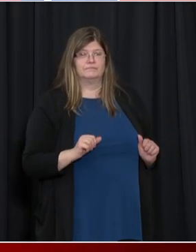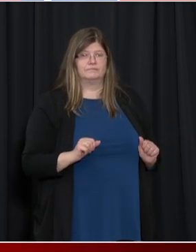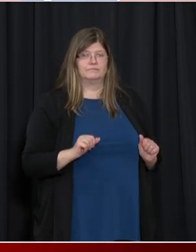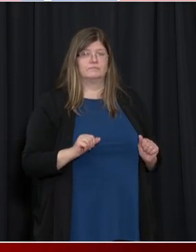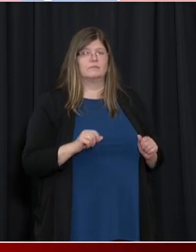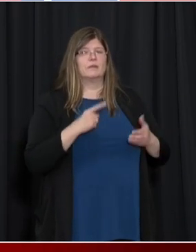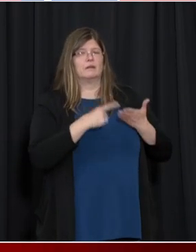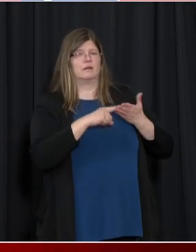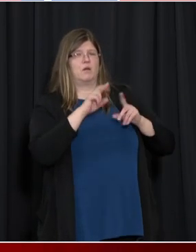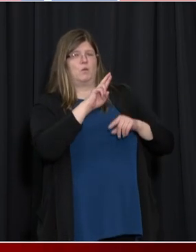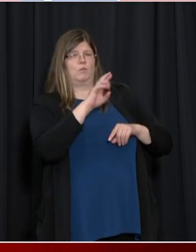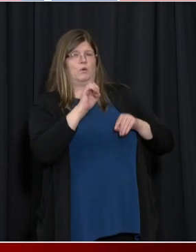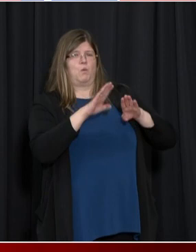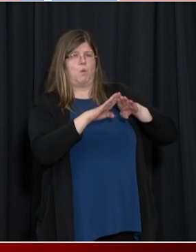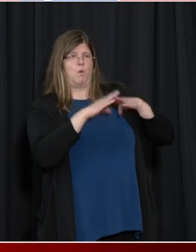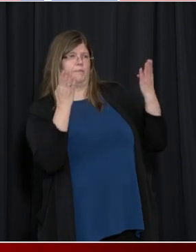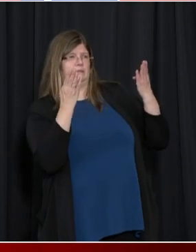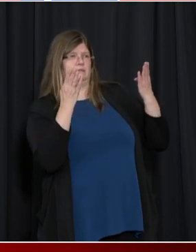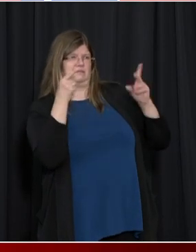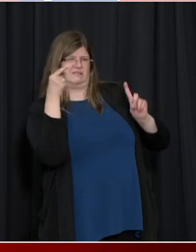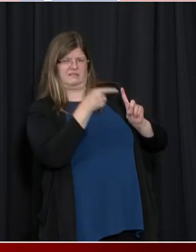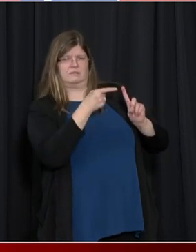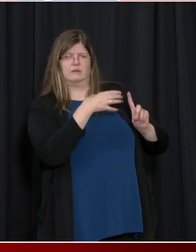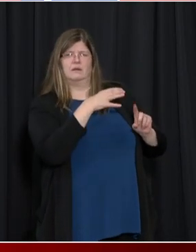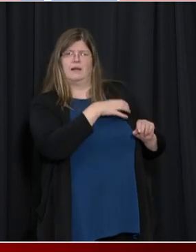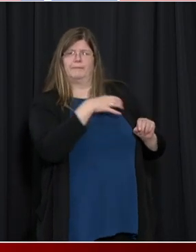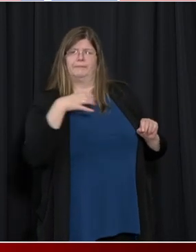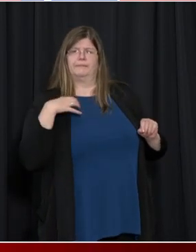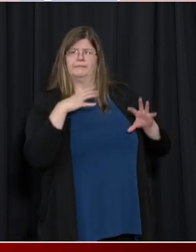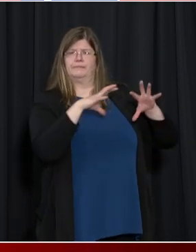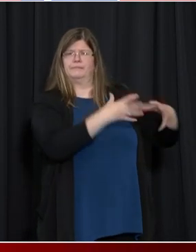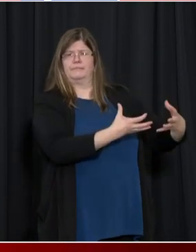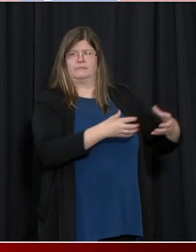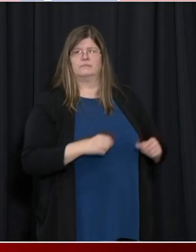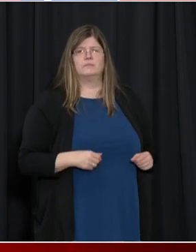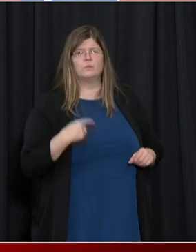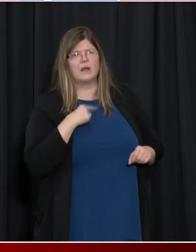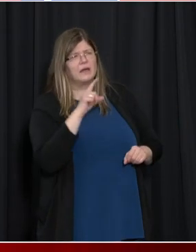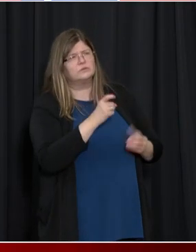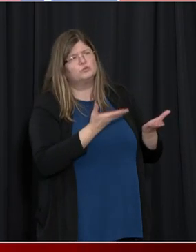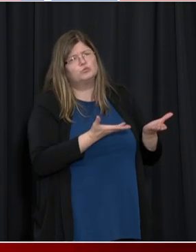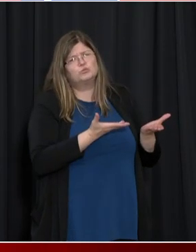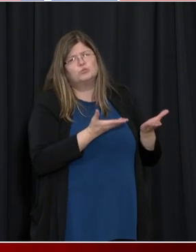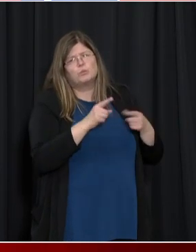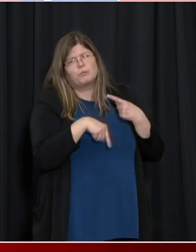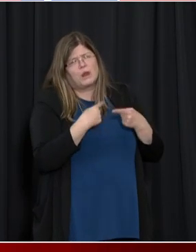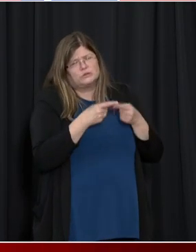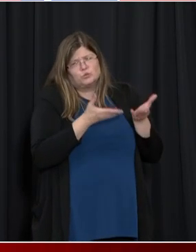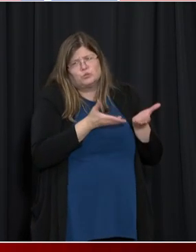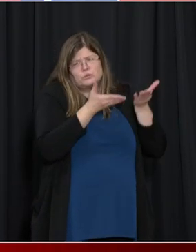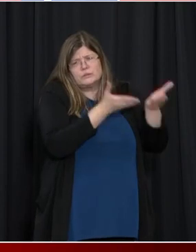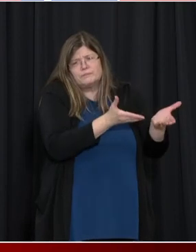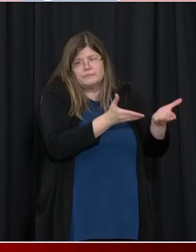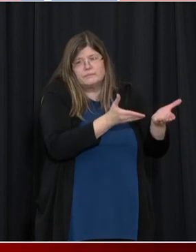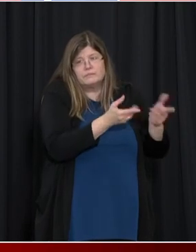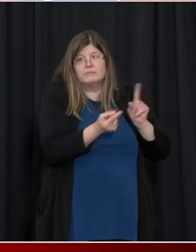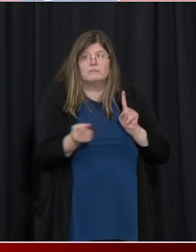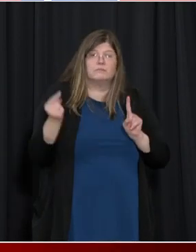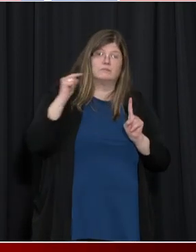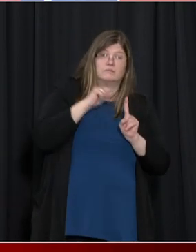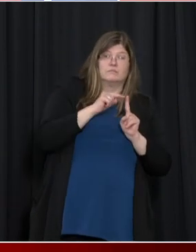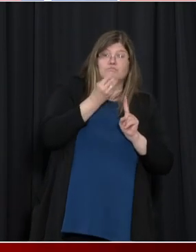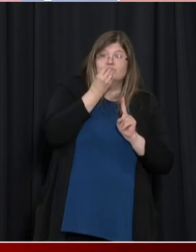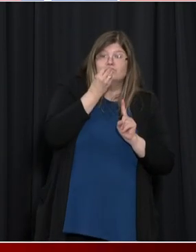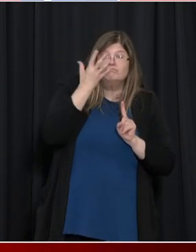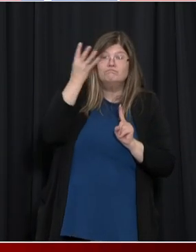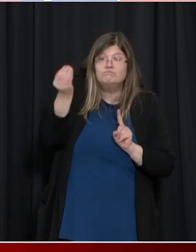question specifically about some of its recommendations as they relate to outdoor dining and the closure